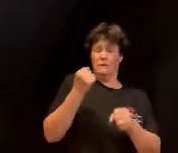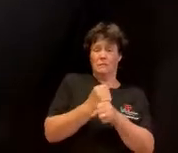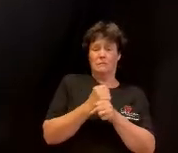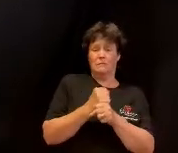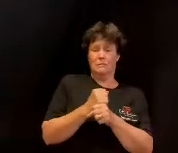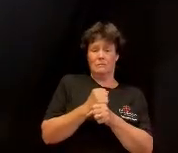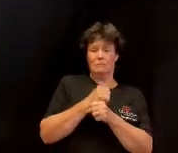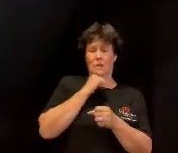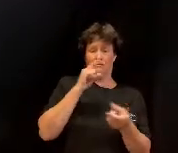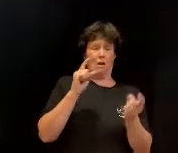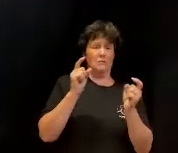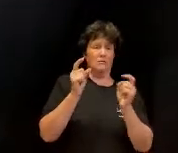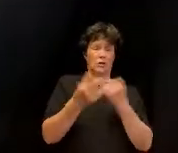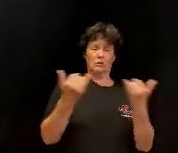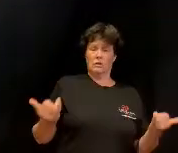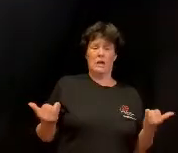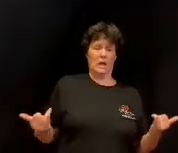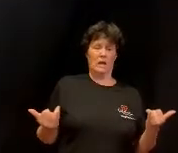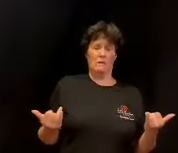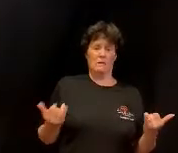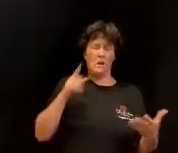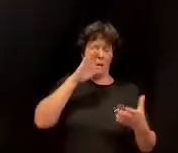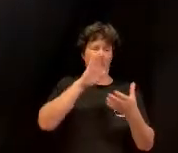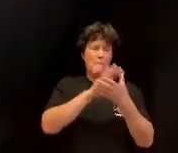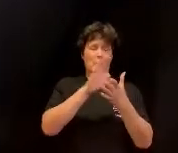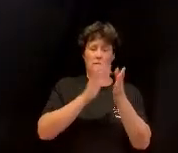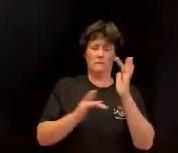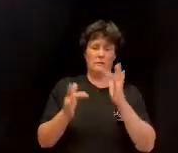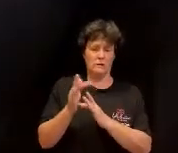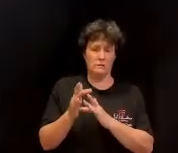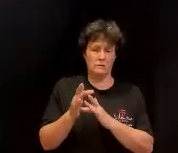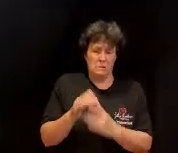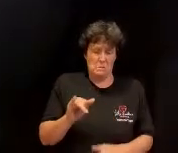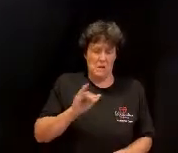changing. I believe in Jesus.